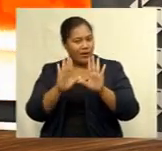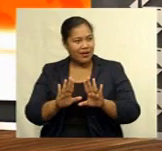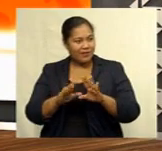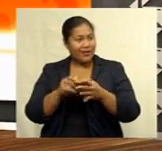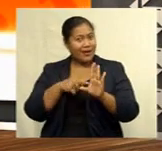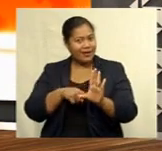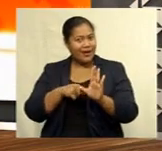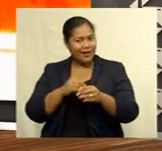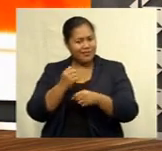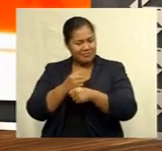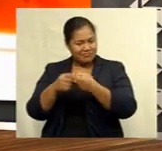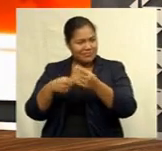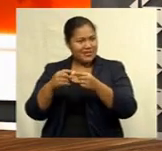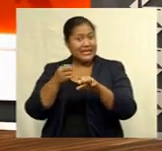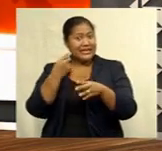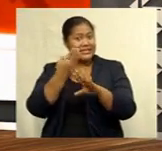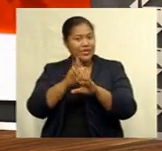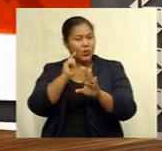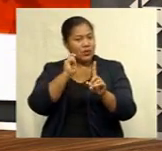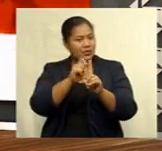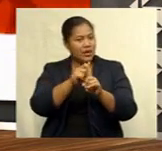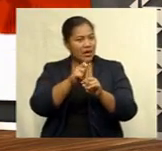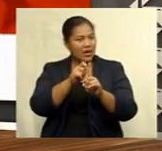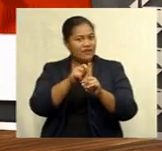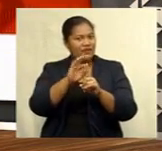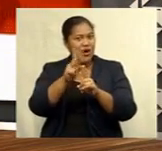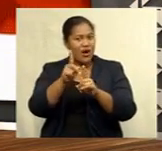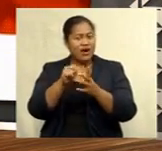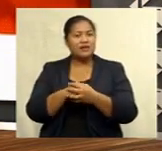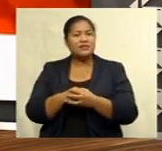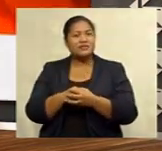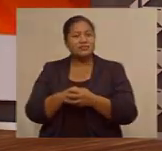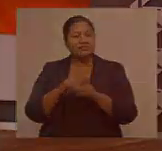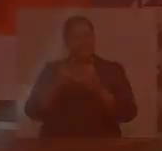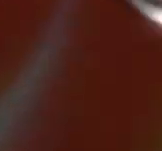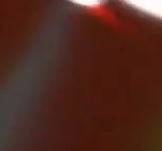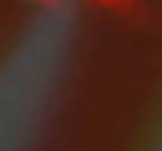younger generation a new target for scammers. Find out more after the break.